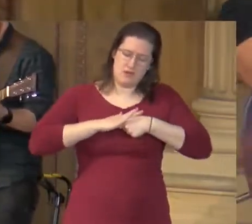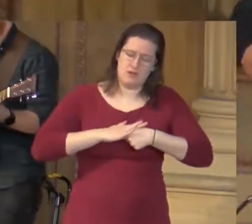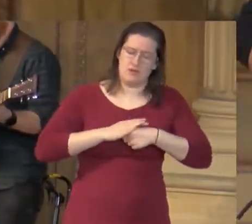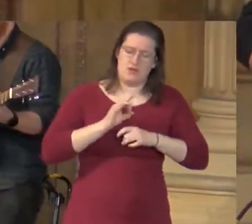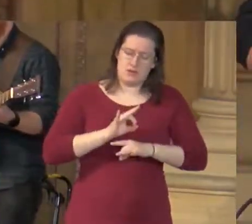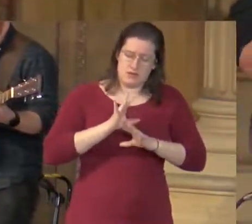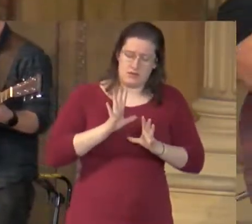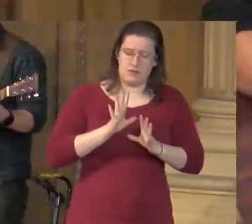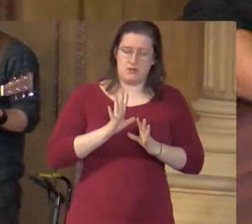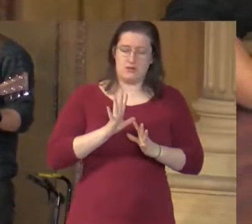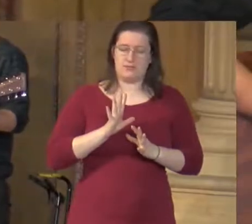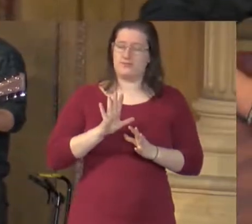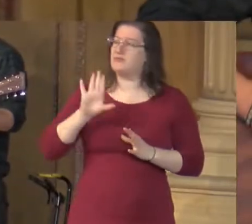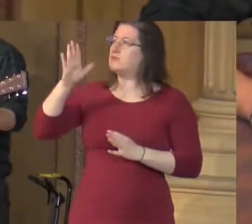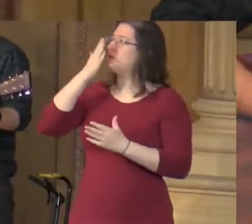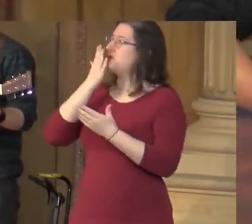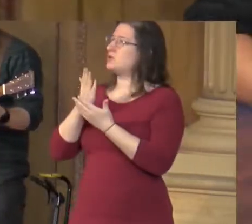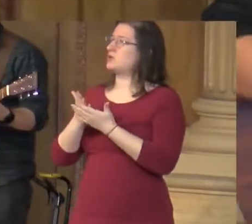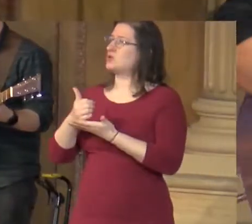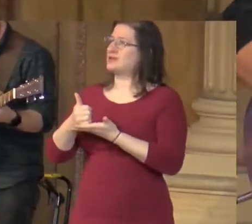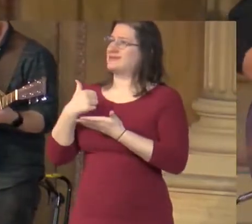your goodness lifts us up